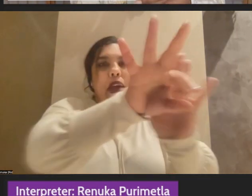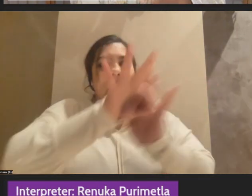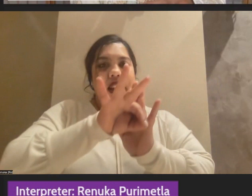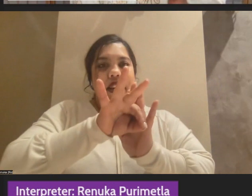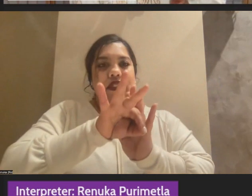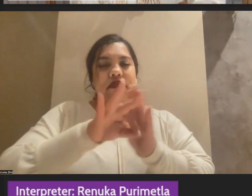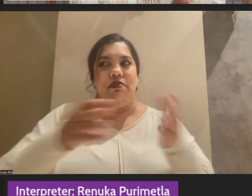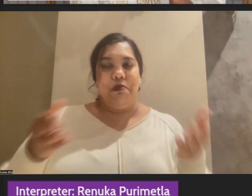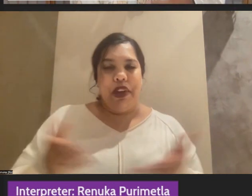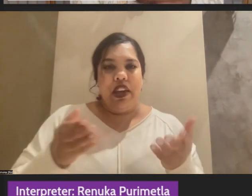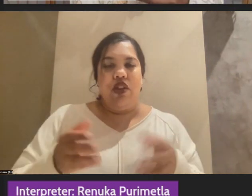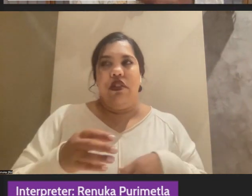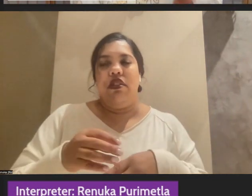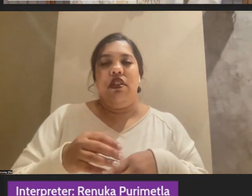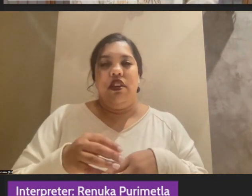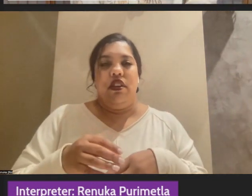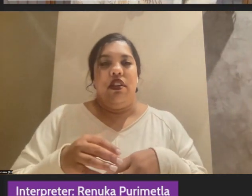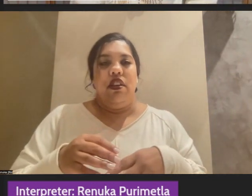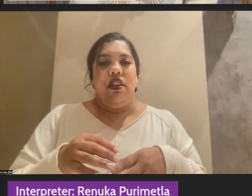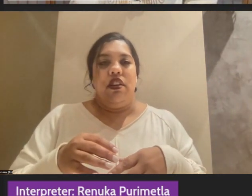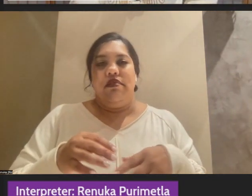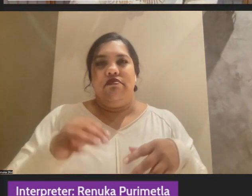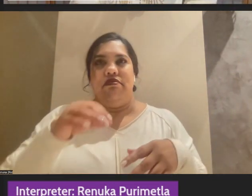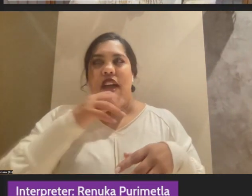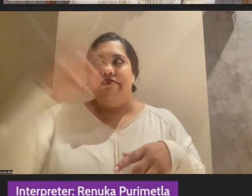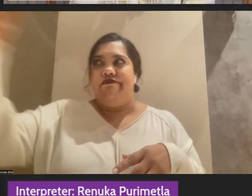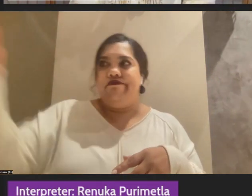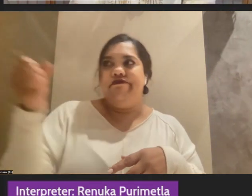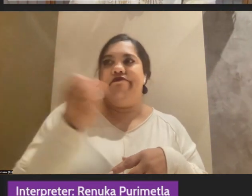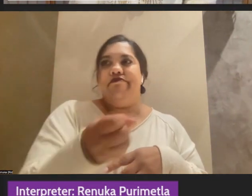or put here to do or learn.